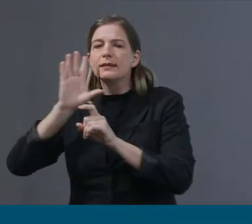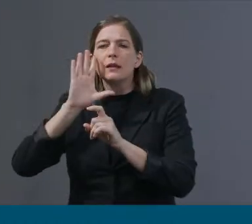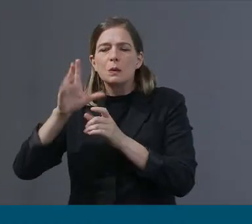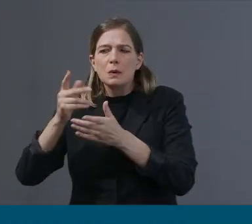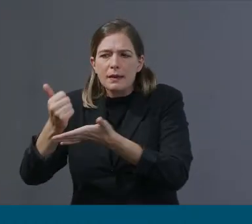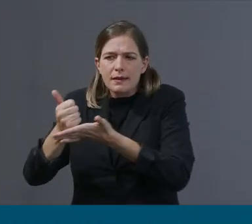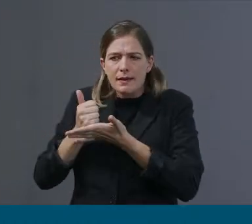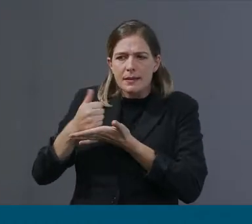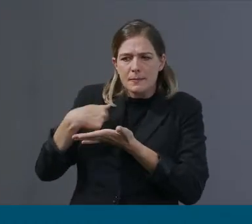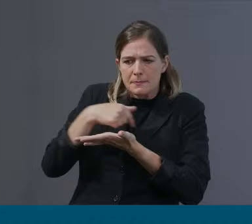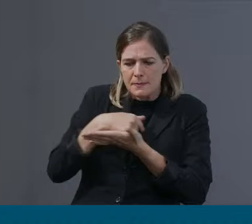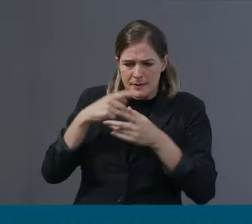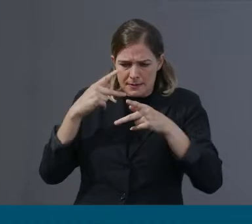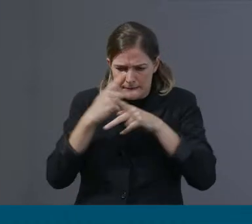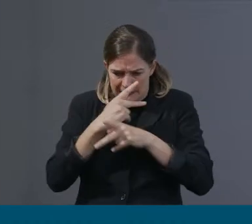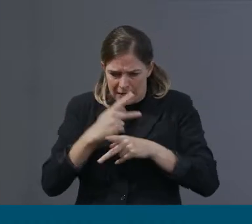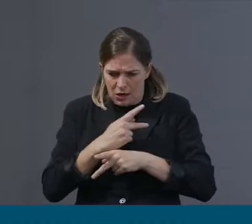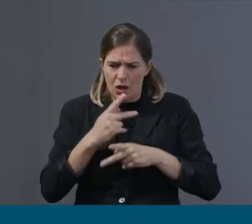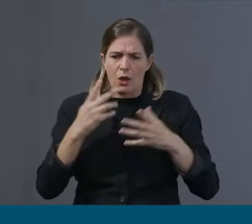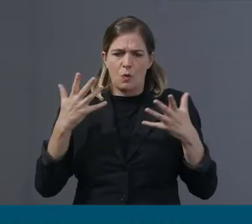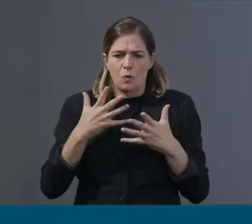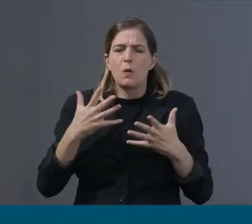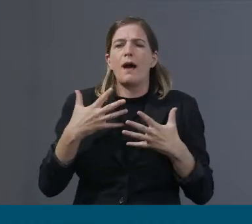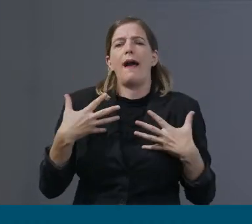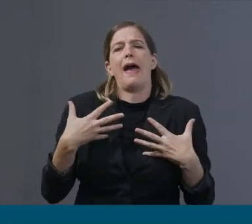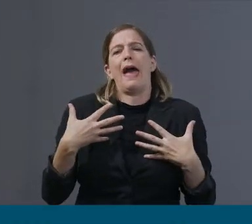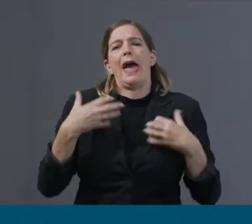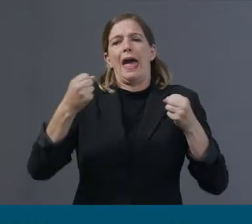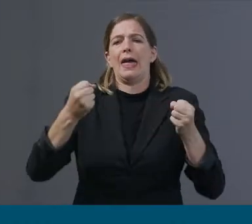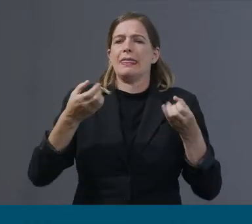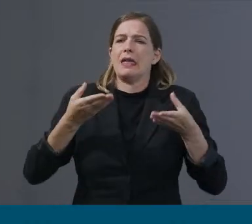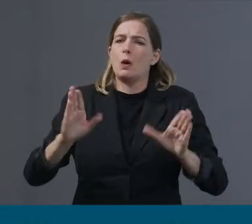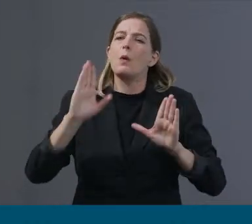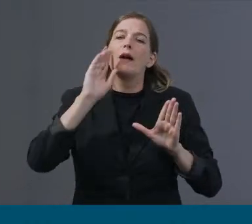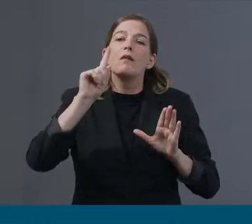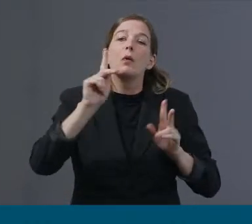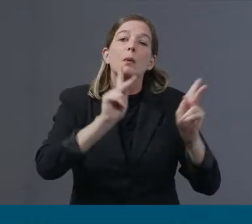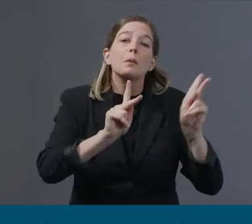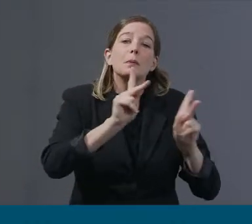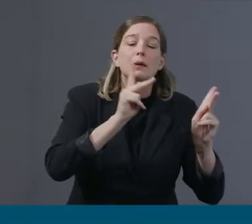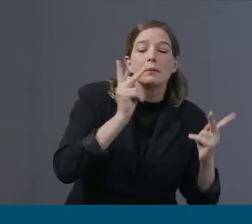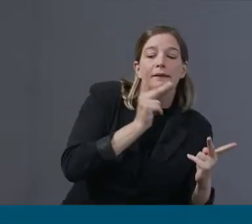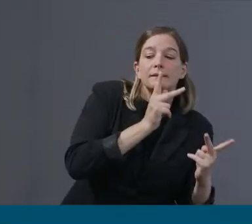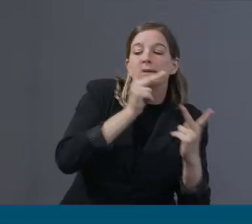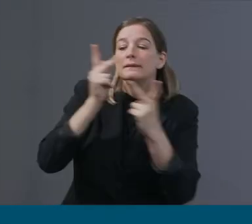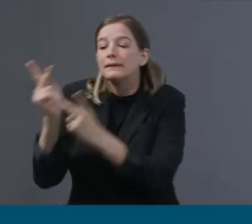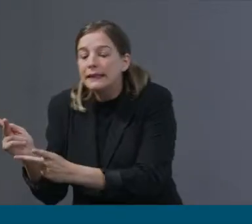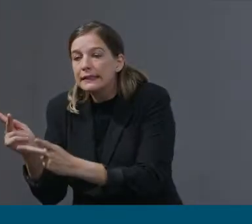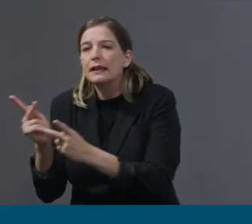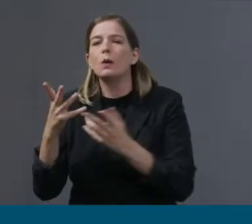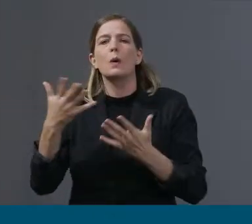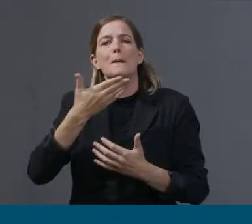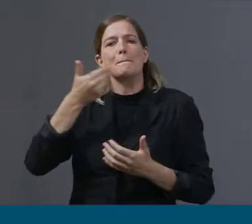healthier visitation policy for these facilities and the individuals inside them.